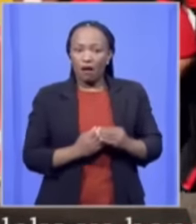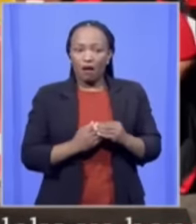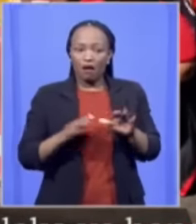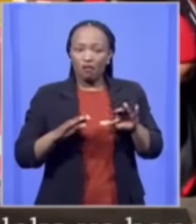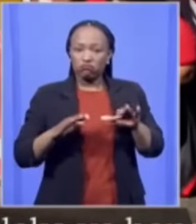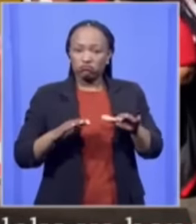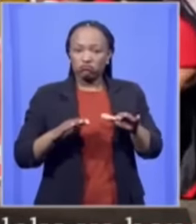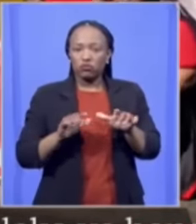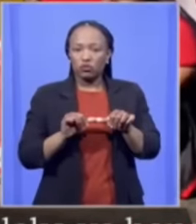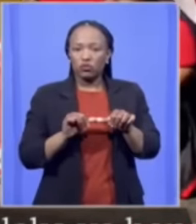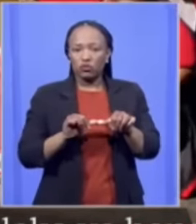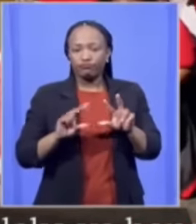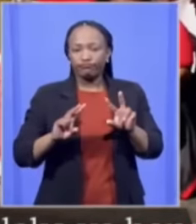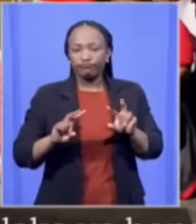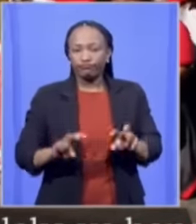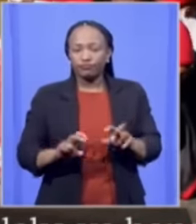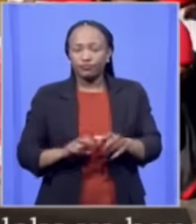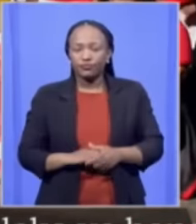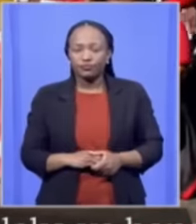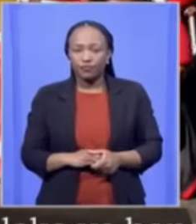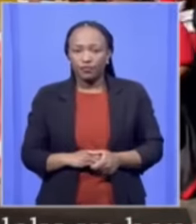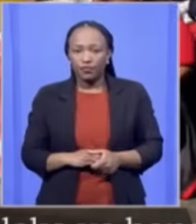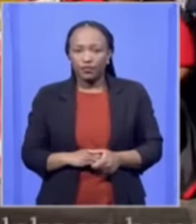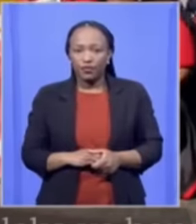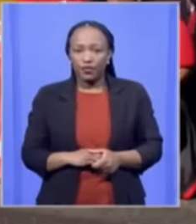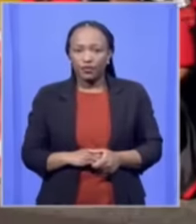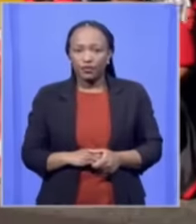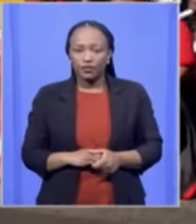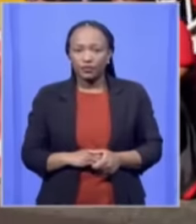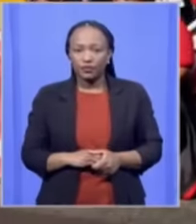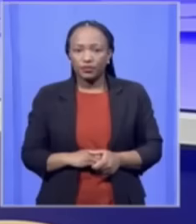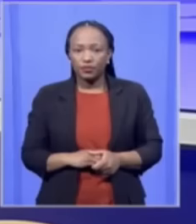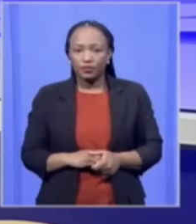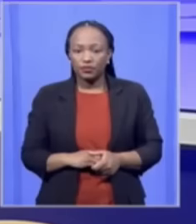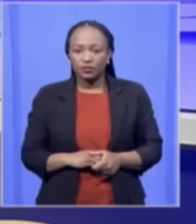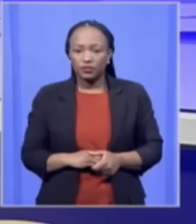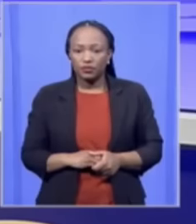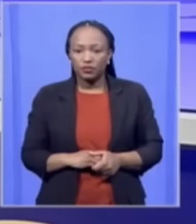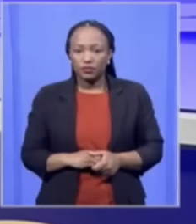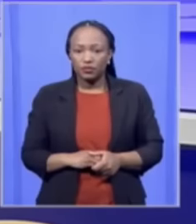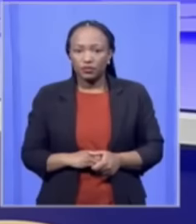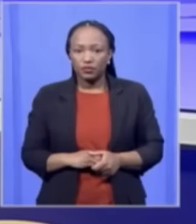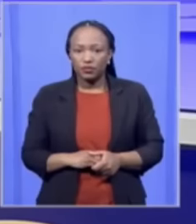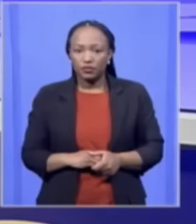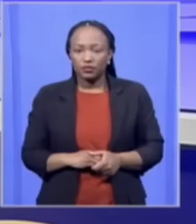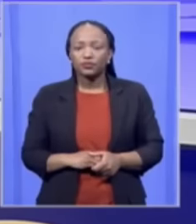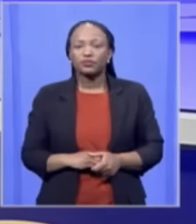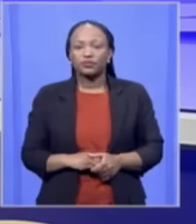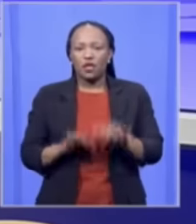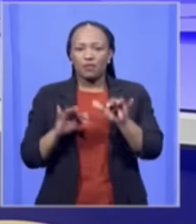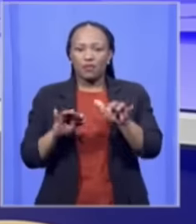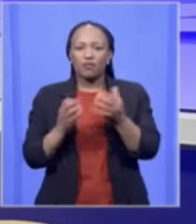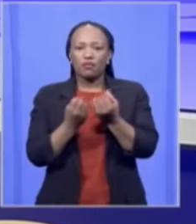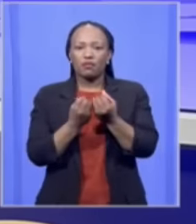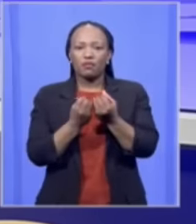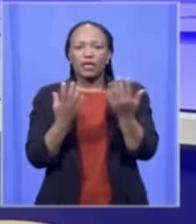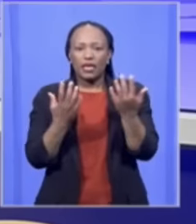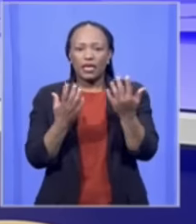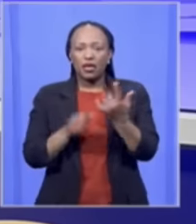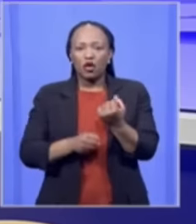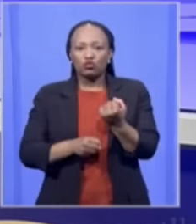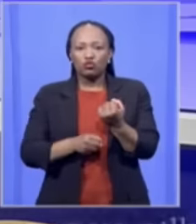fetse Stimo, SABC News, Pretoria. Batho ba le bantsi ba latlhegetswe ke ditiro